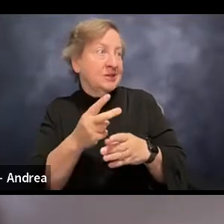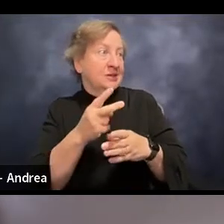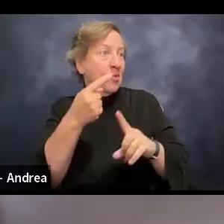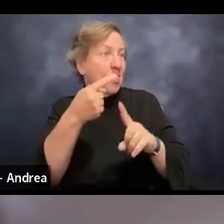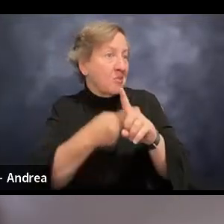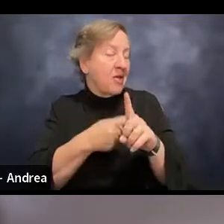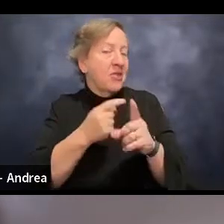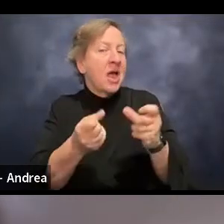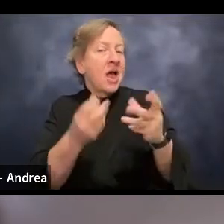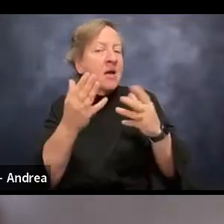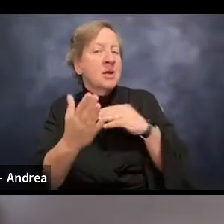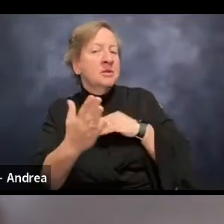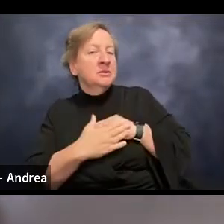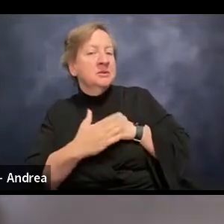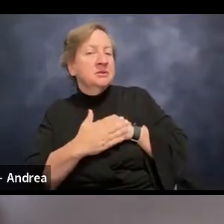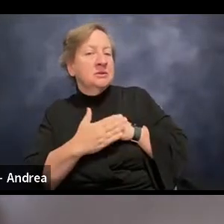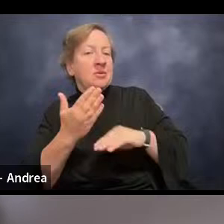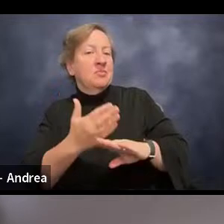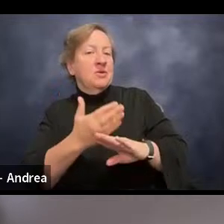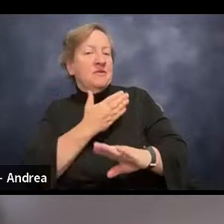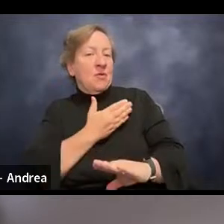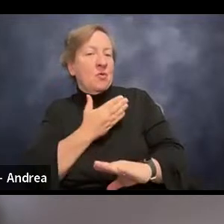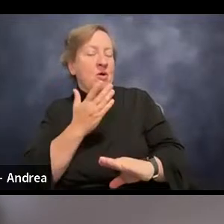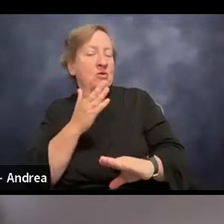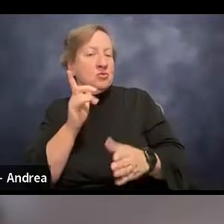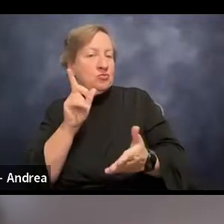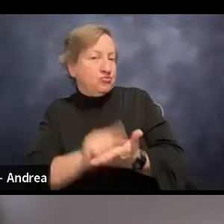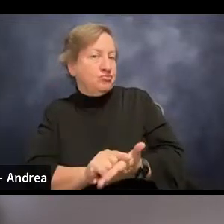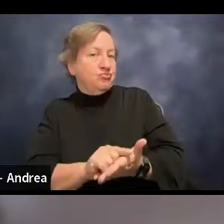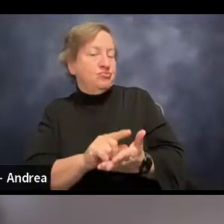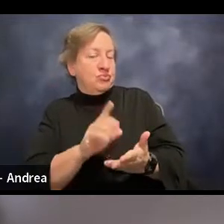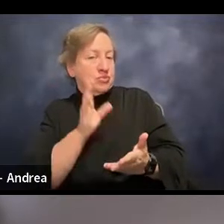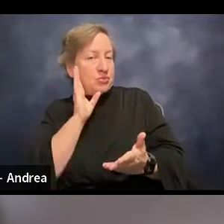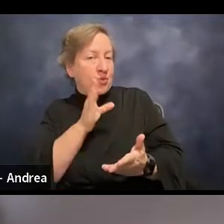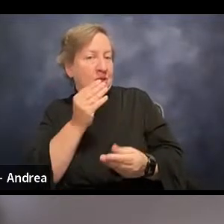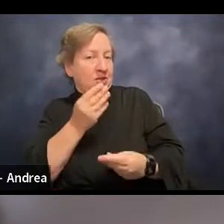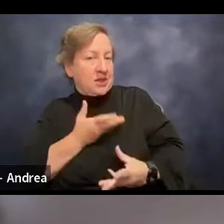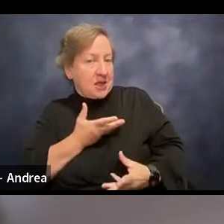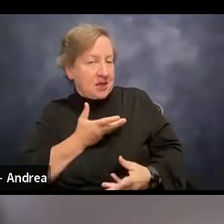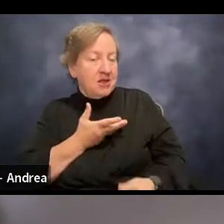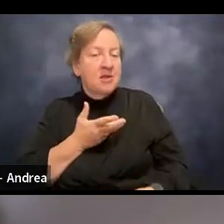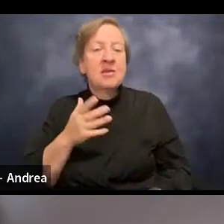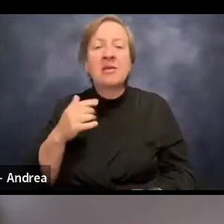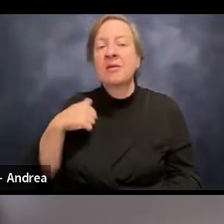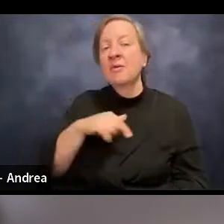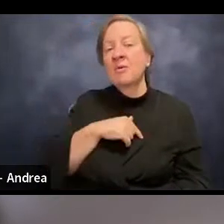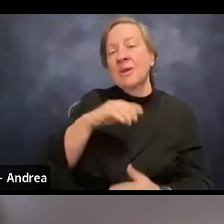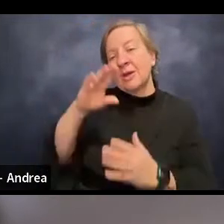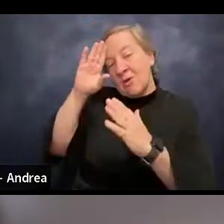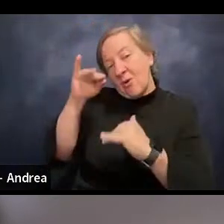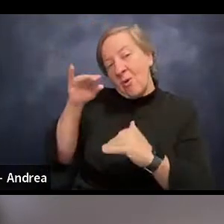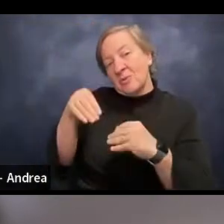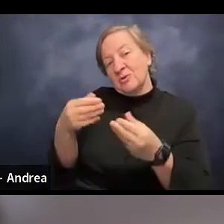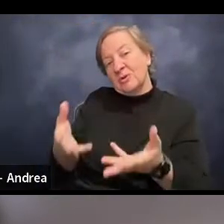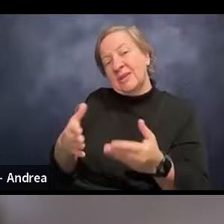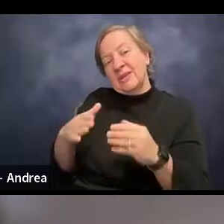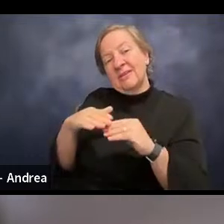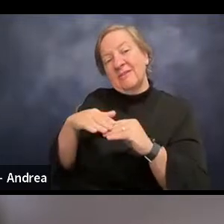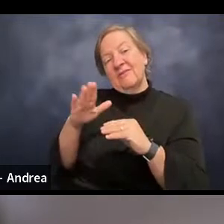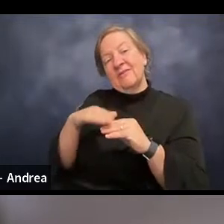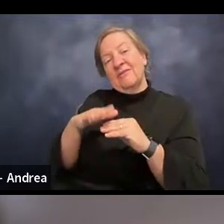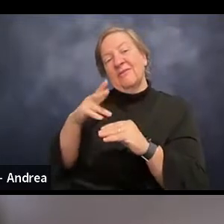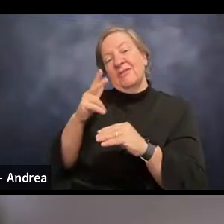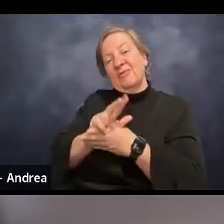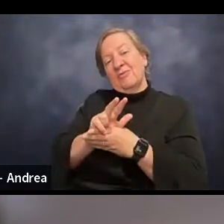how much notice? We're hoping to give a minimum of